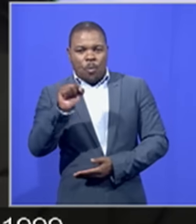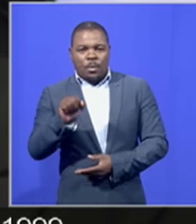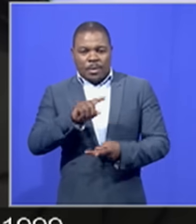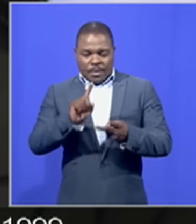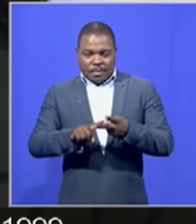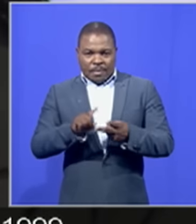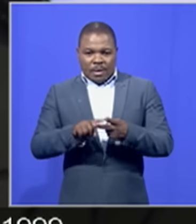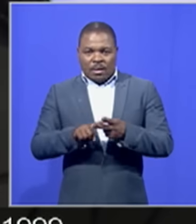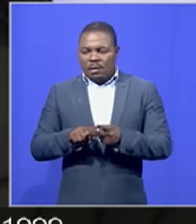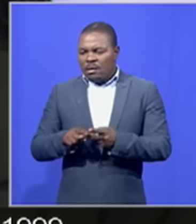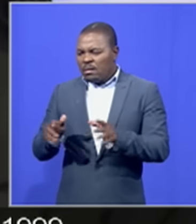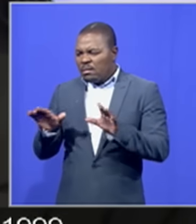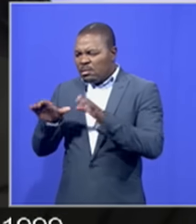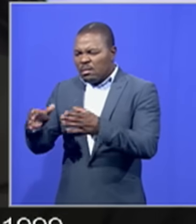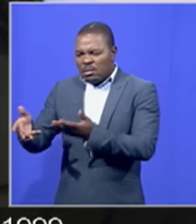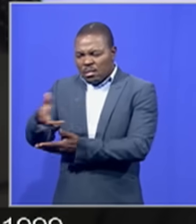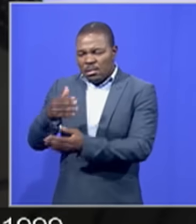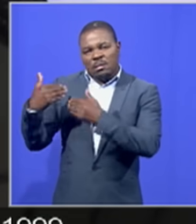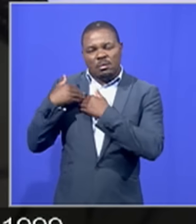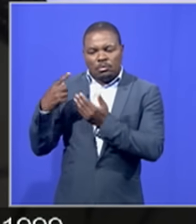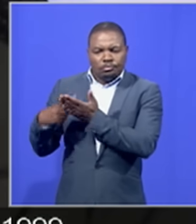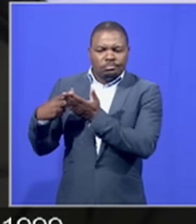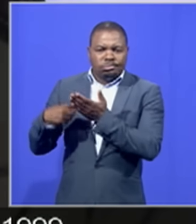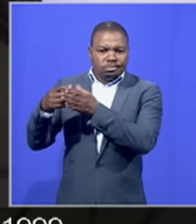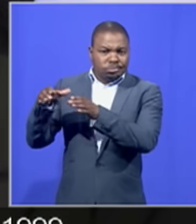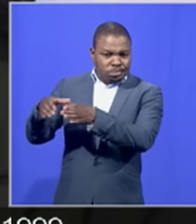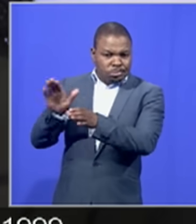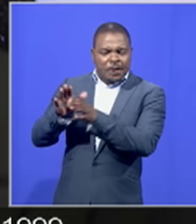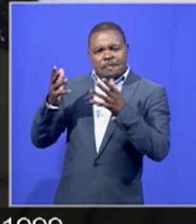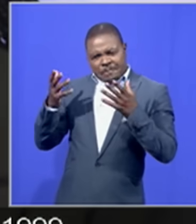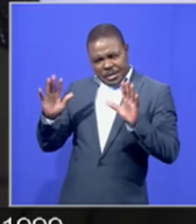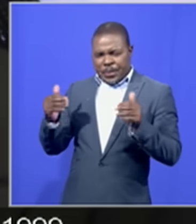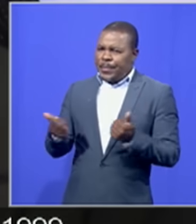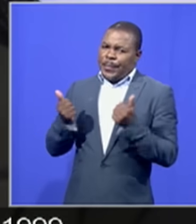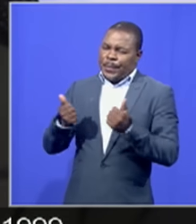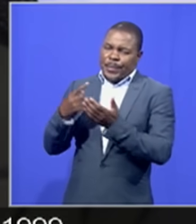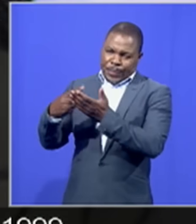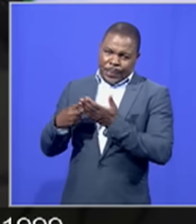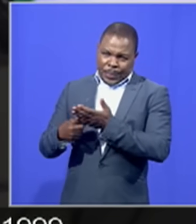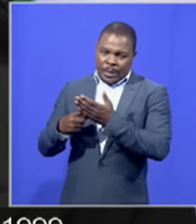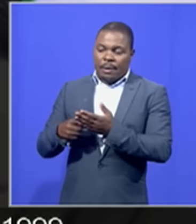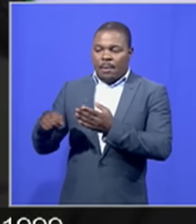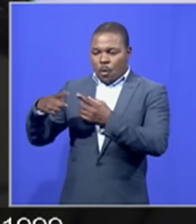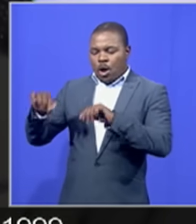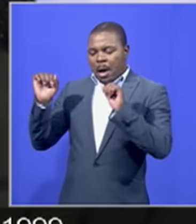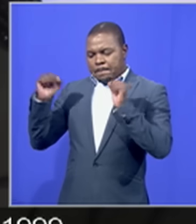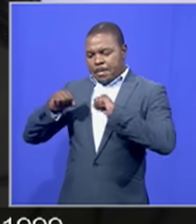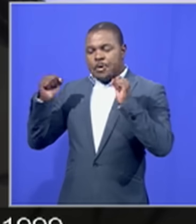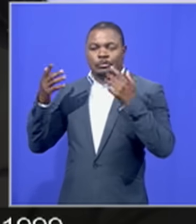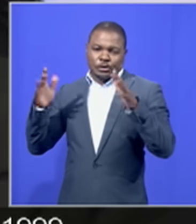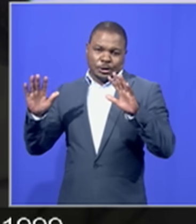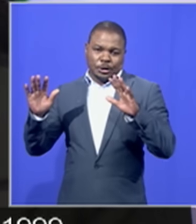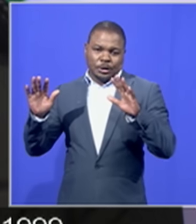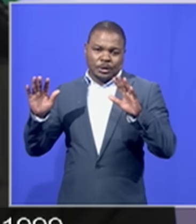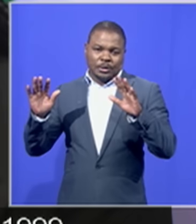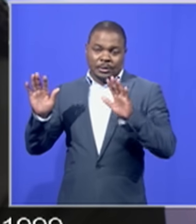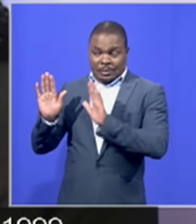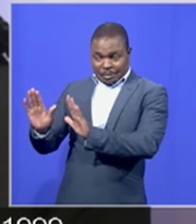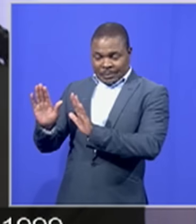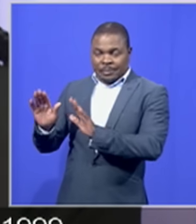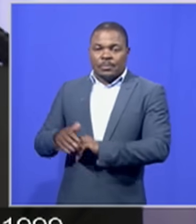di shepherd re ba bitsa hore ke di shepherds ba buile mme ho dumellane boemong